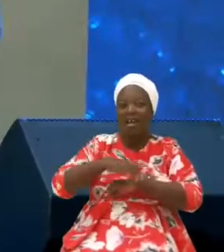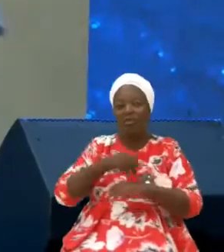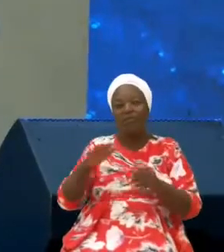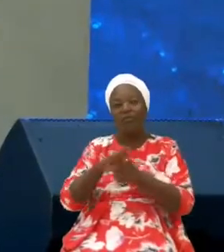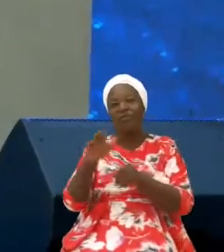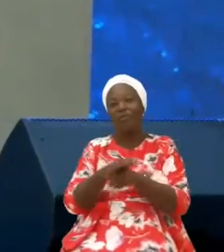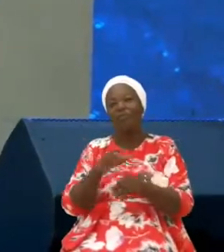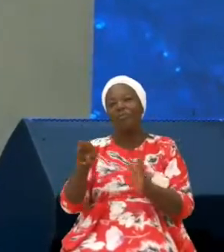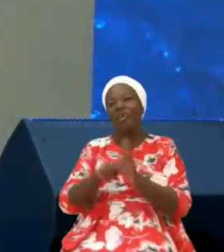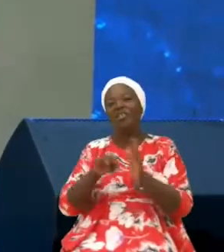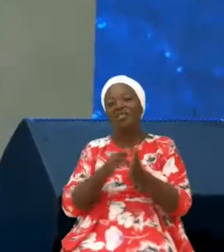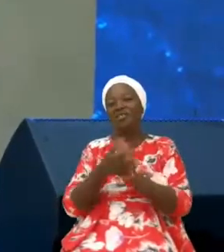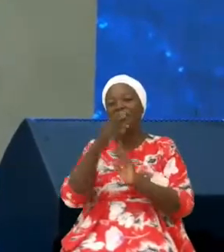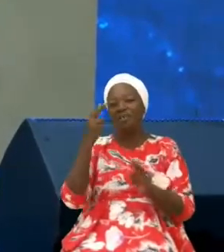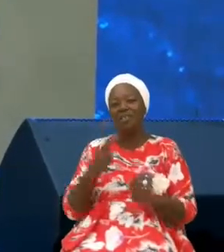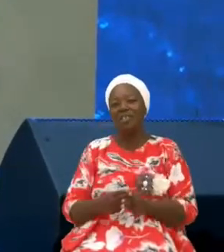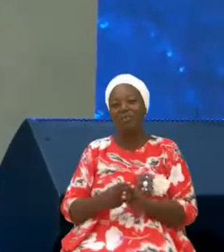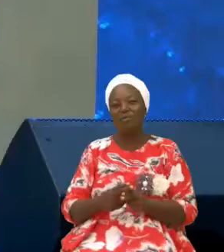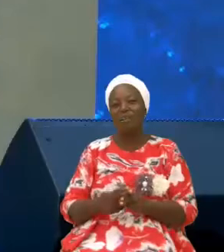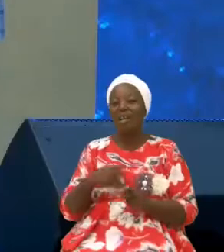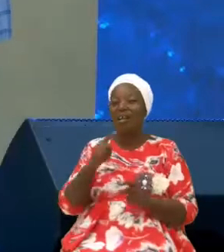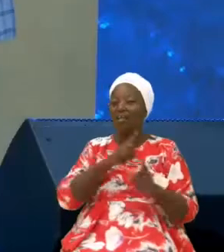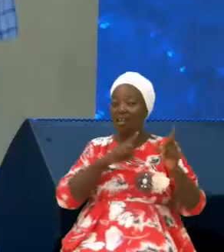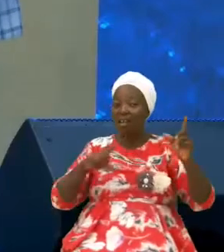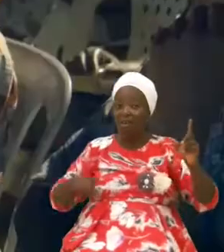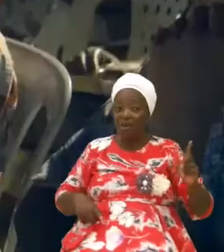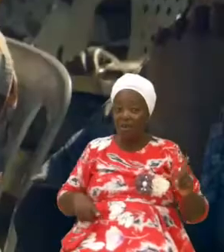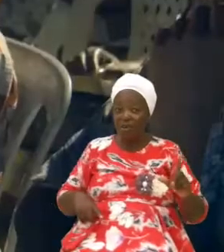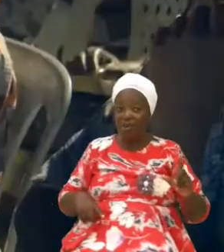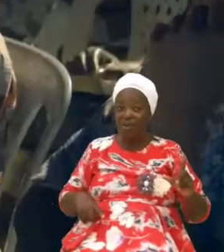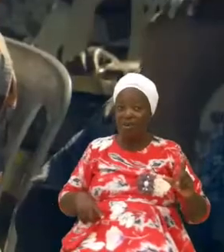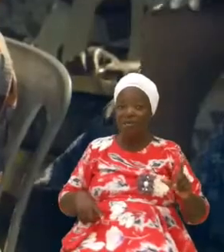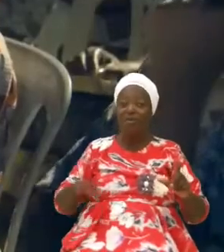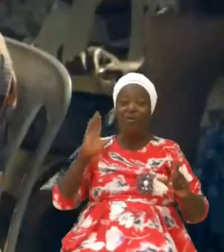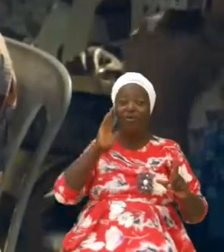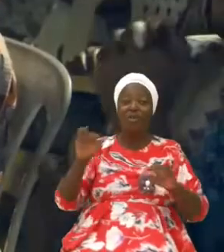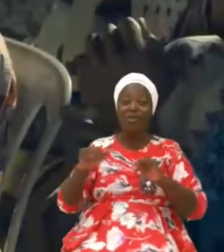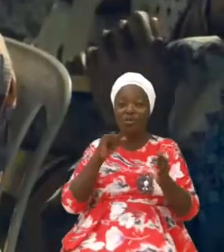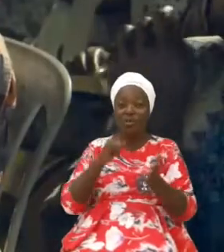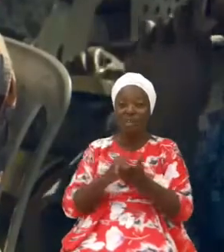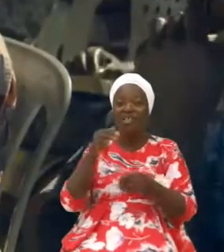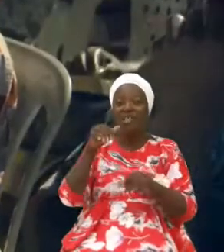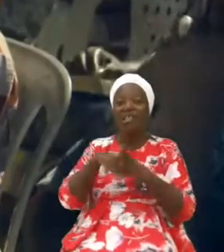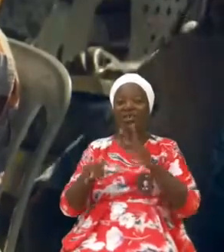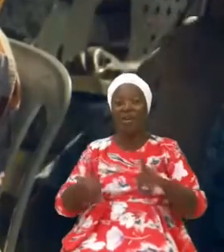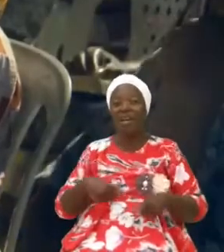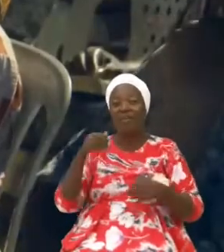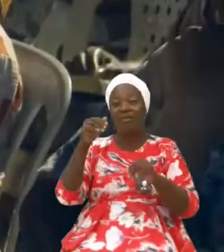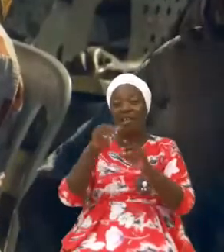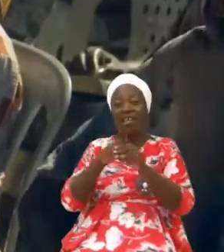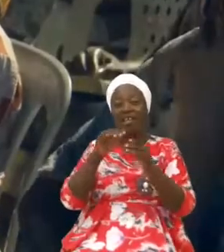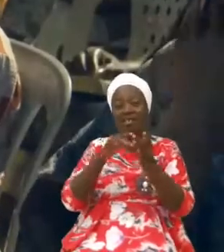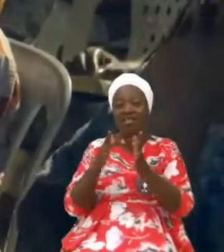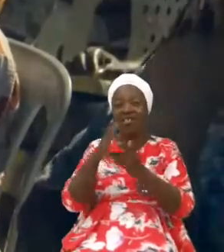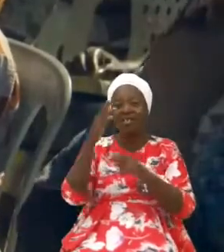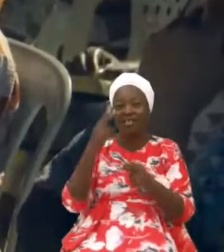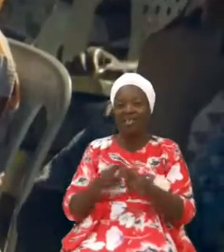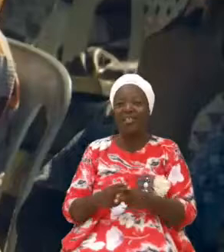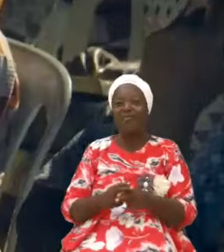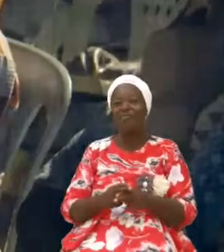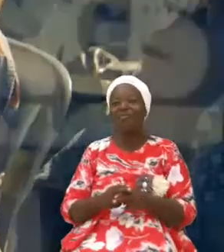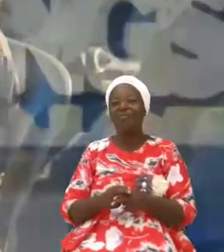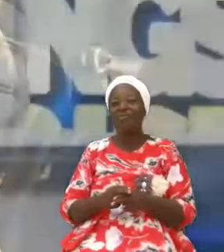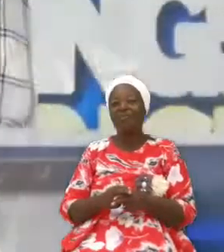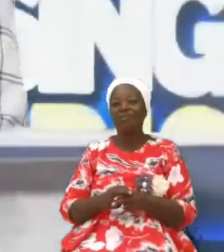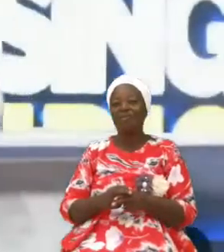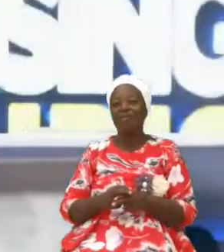about, tonight is the night of fulfillment. The Lord will do it in